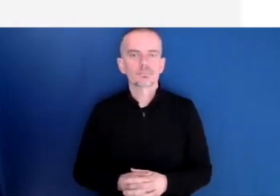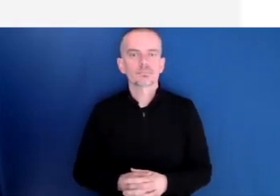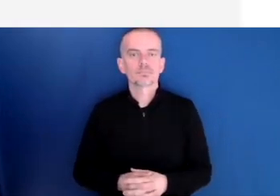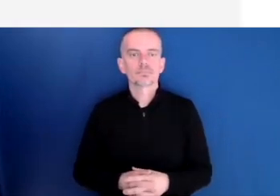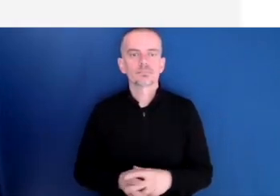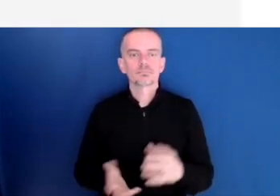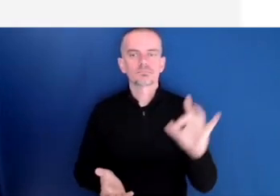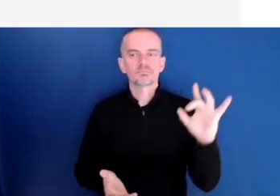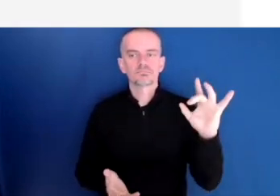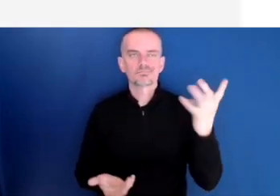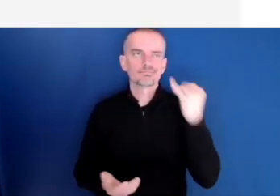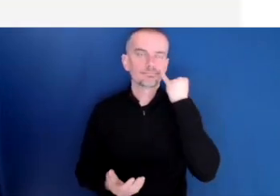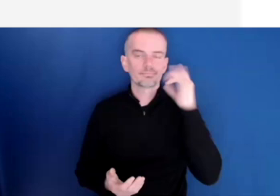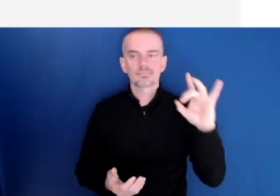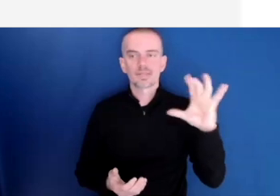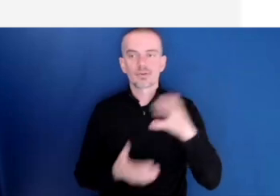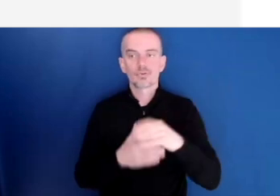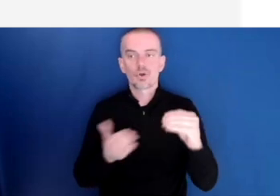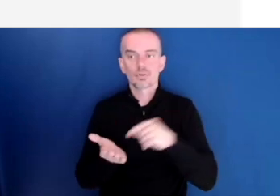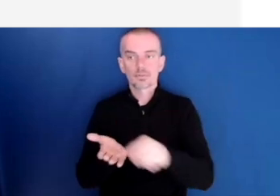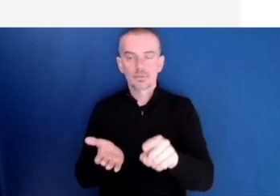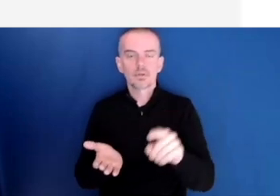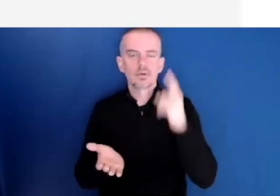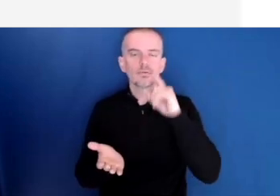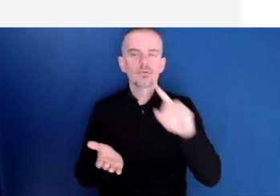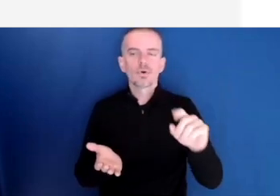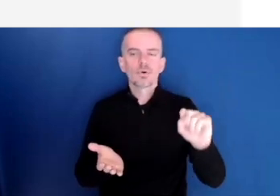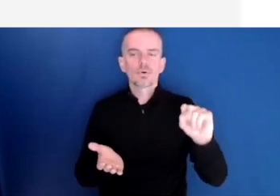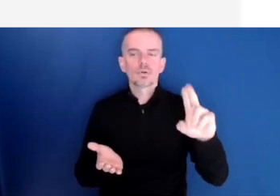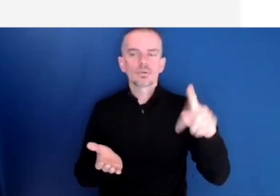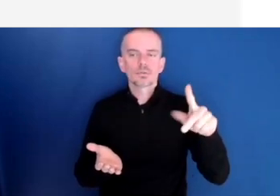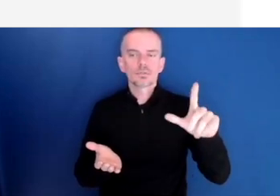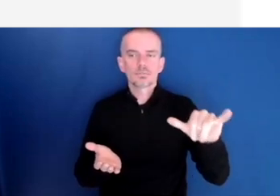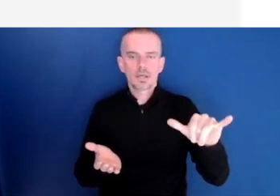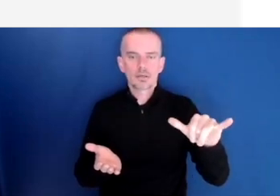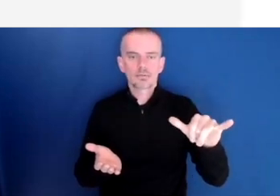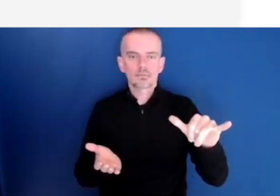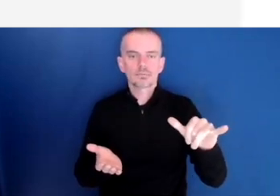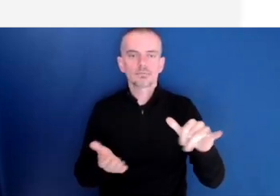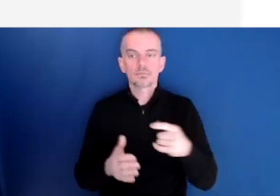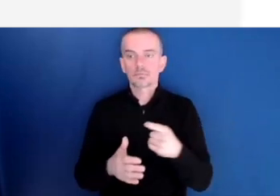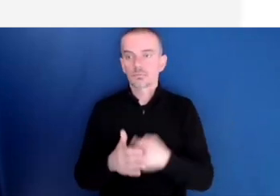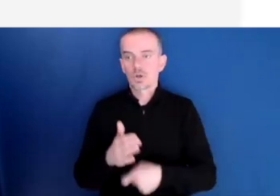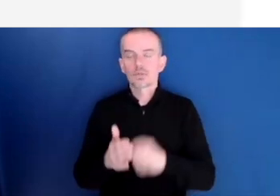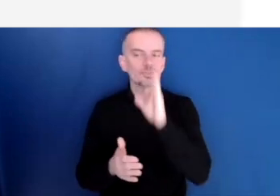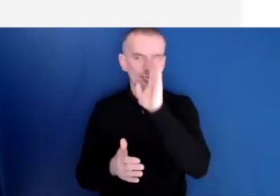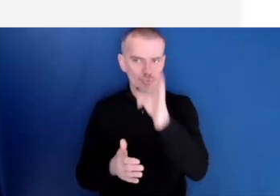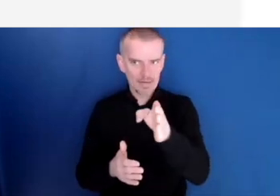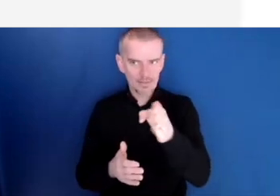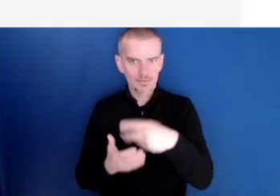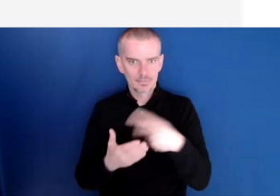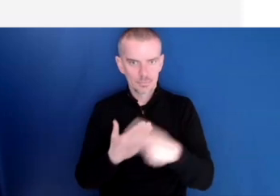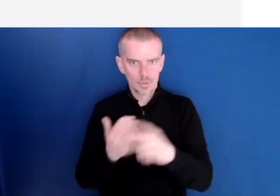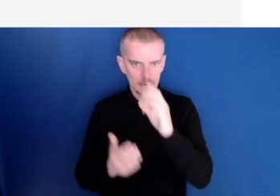$800 was supplies. It's a direct program cost. And I'm going to assign